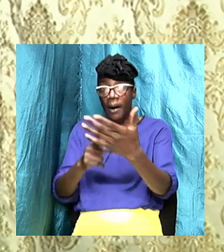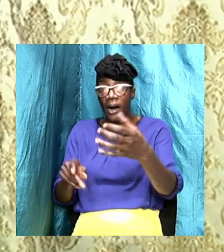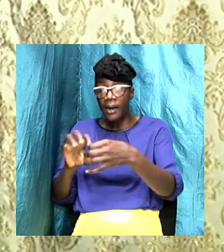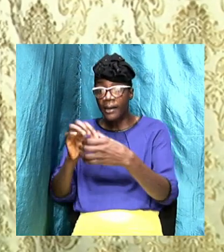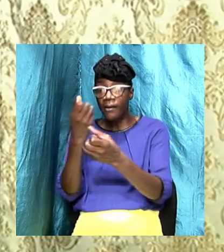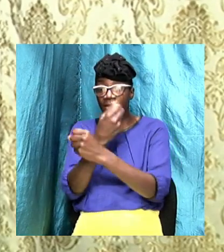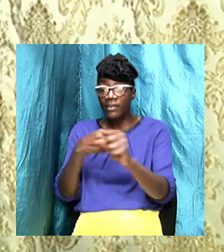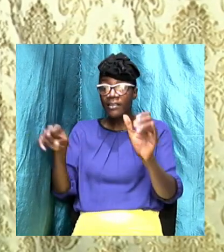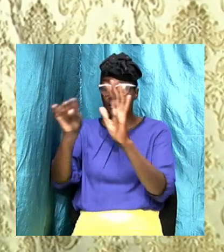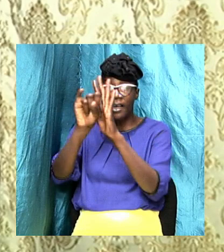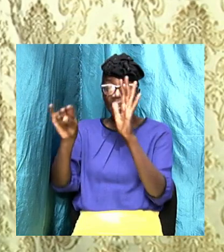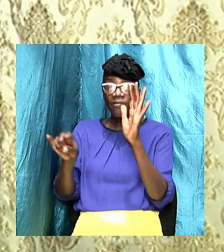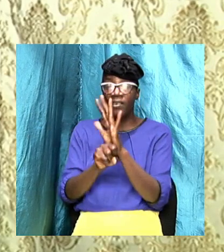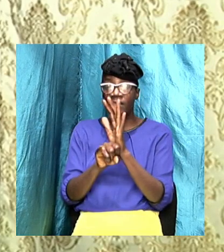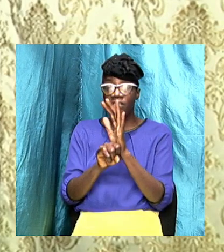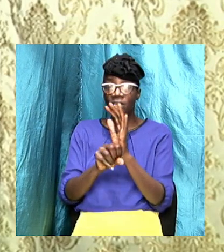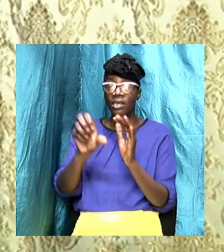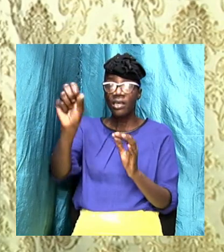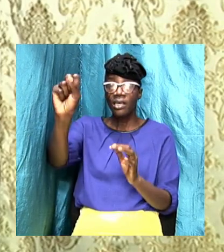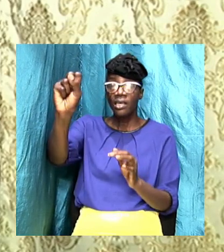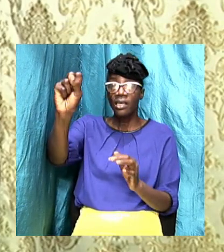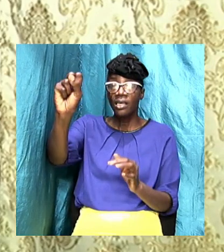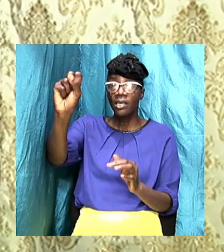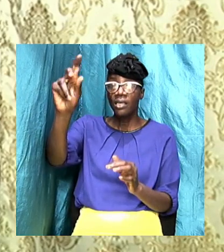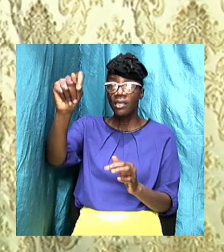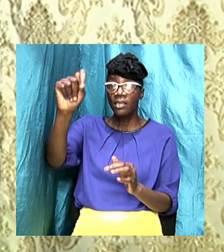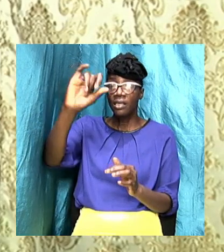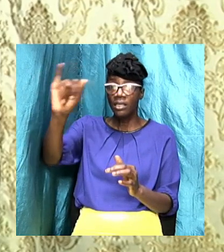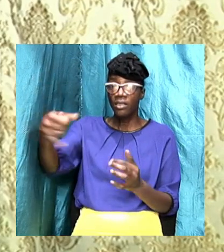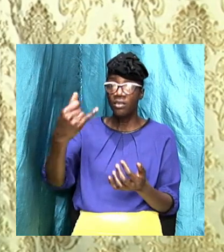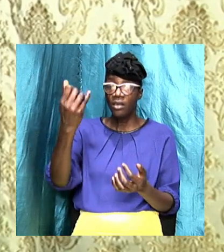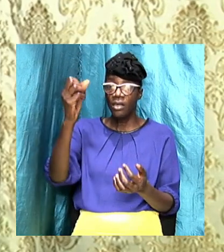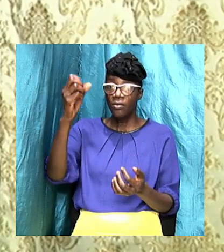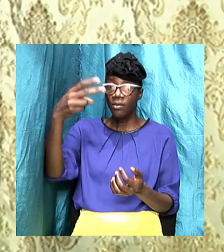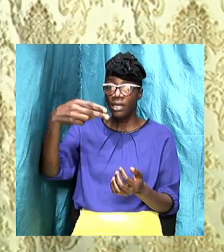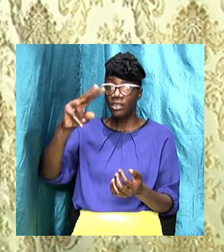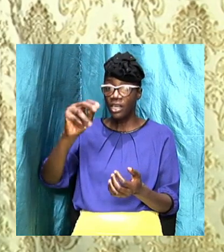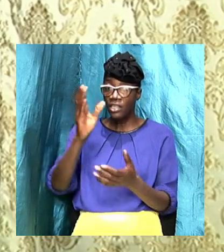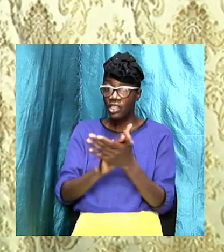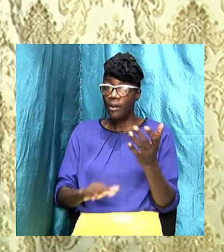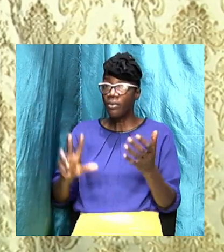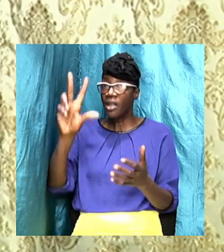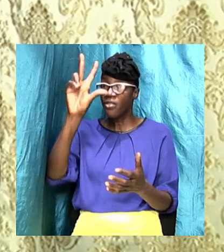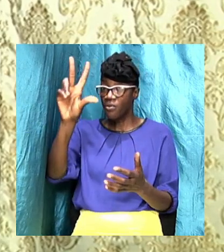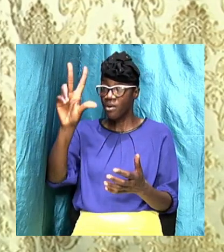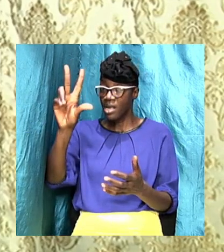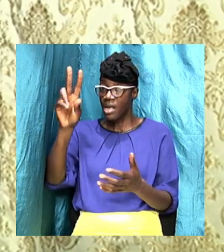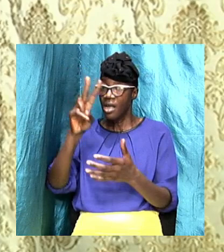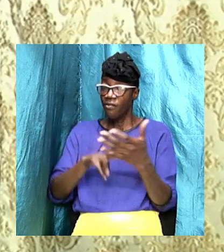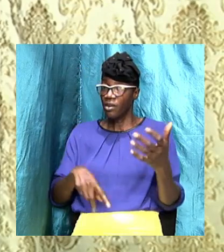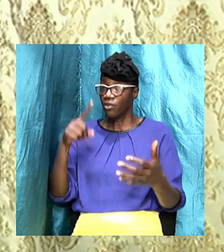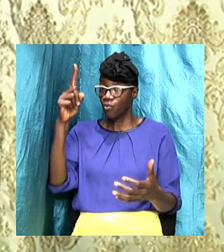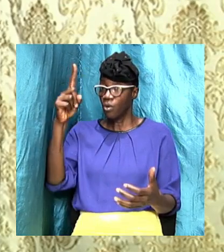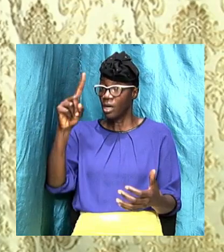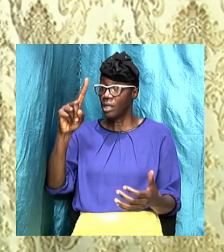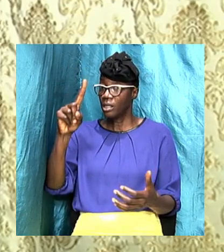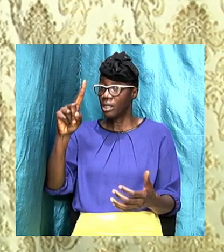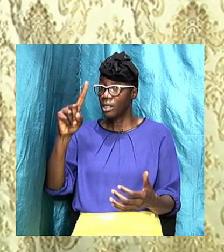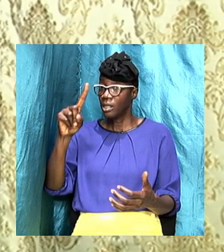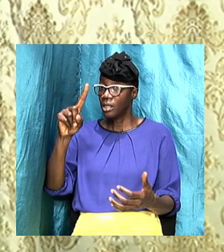went through the scripture in John chapter 3, verses 1, 2 to 5. And